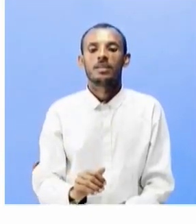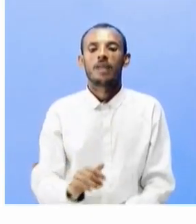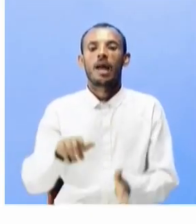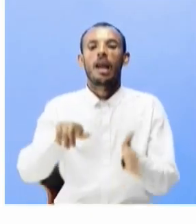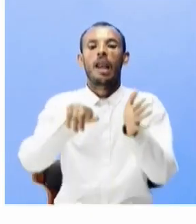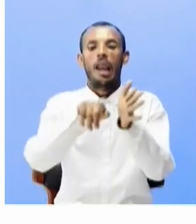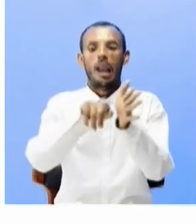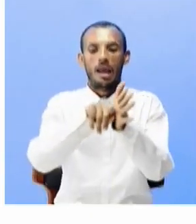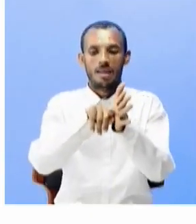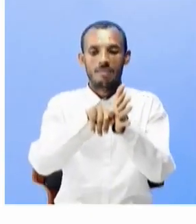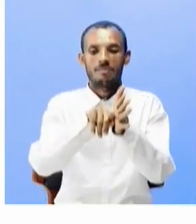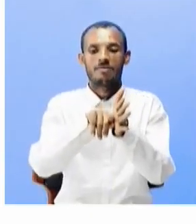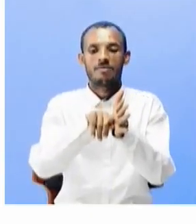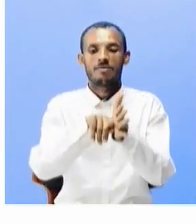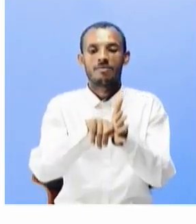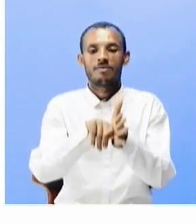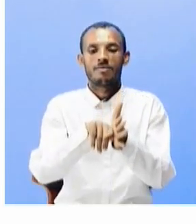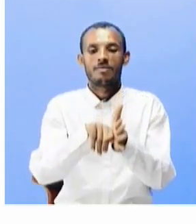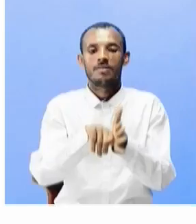negative